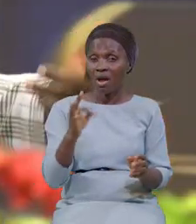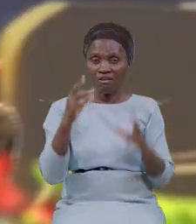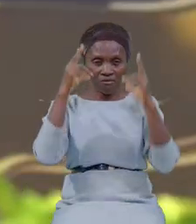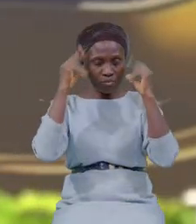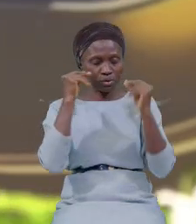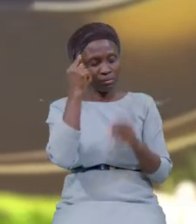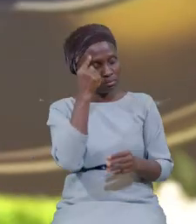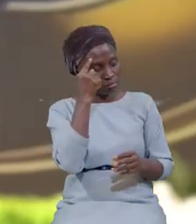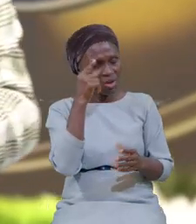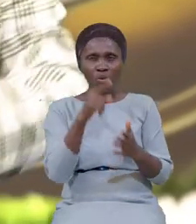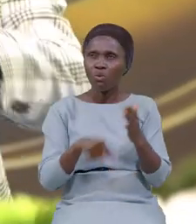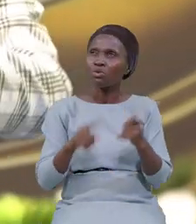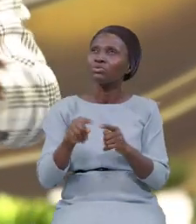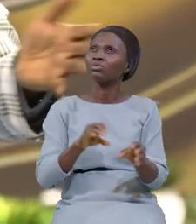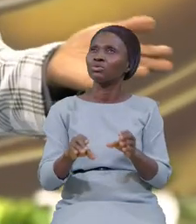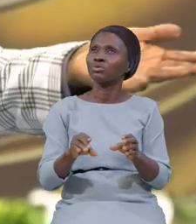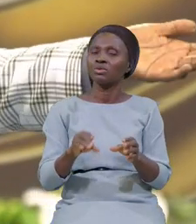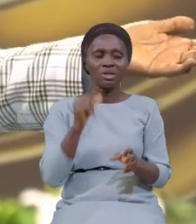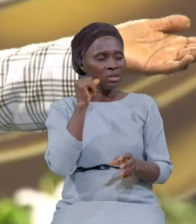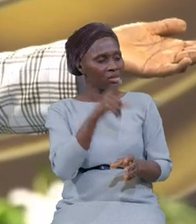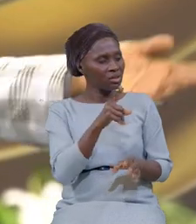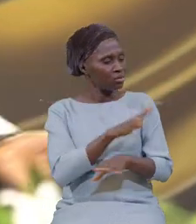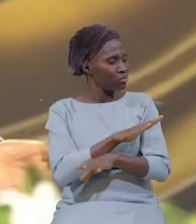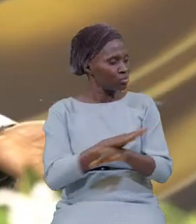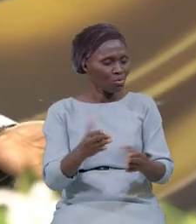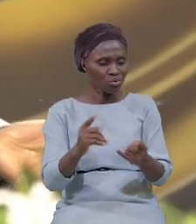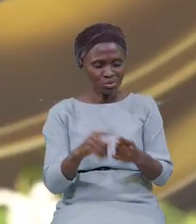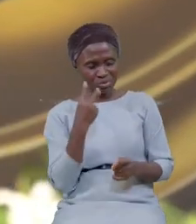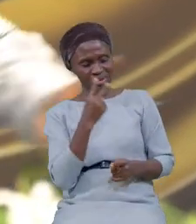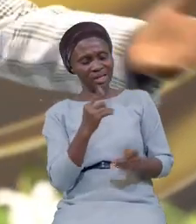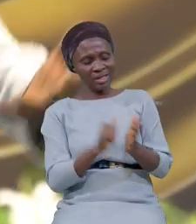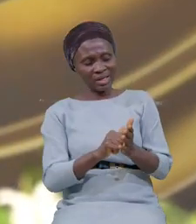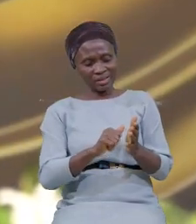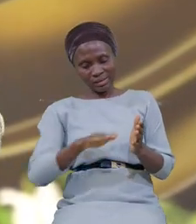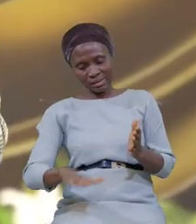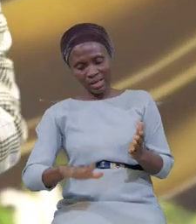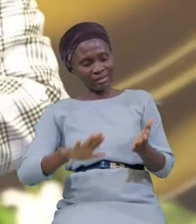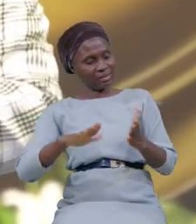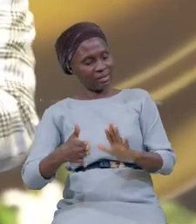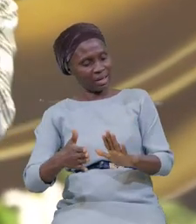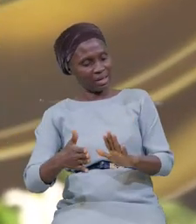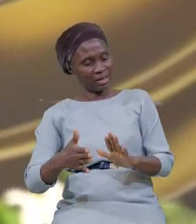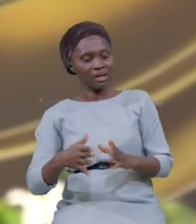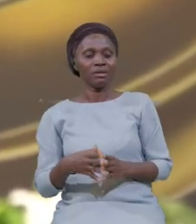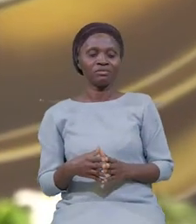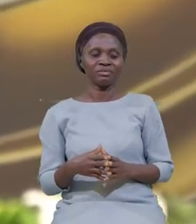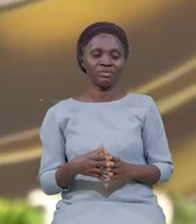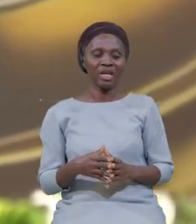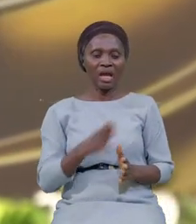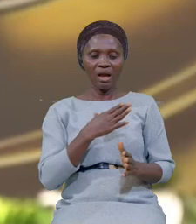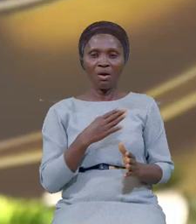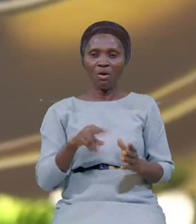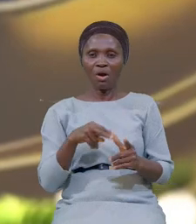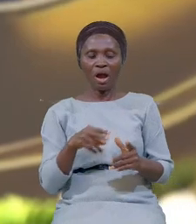thought of what you do. She didn't want to see the child die or any of the people they have mandated to